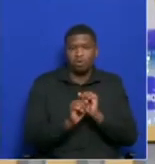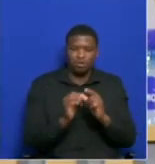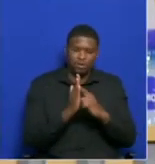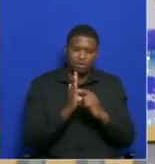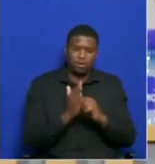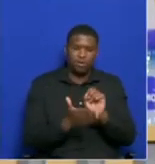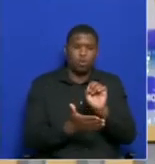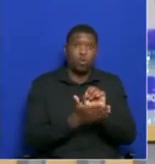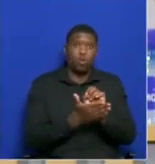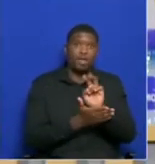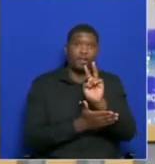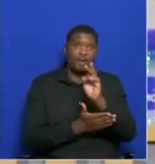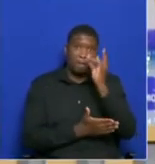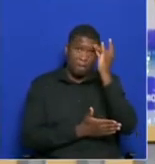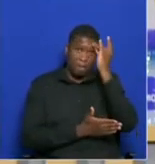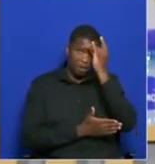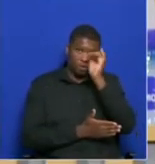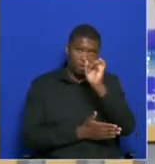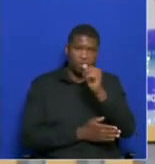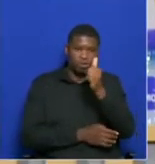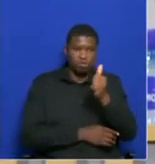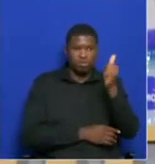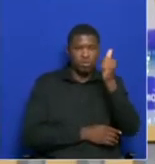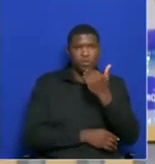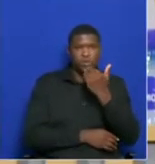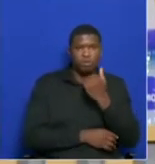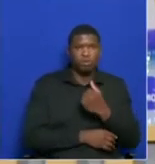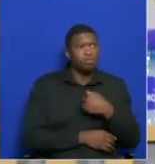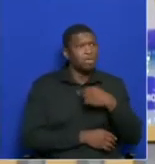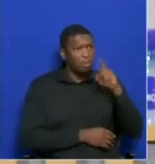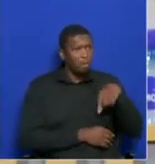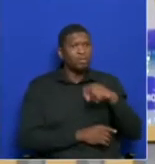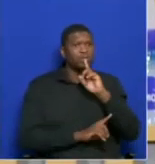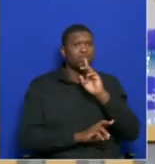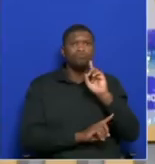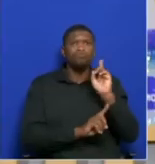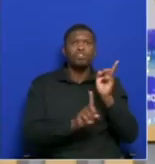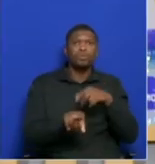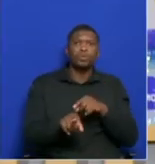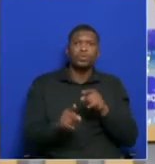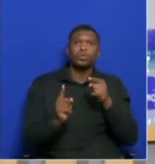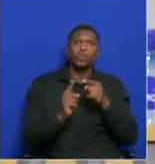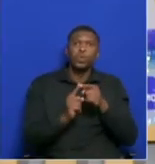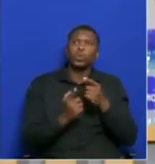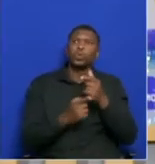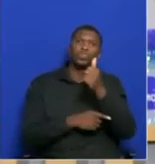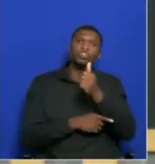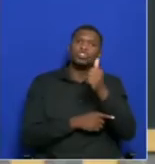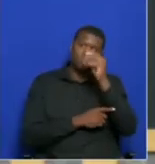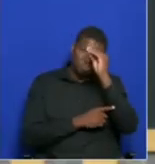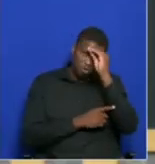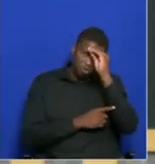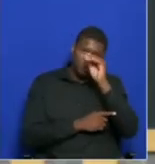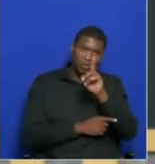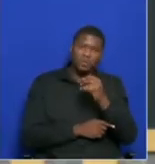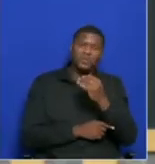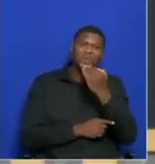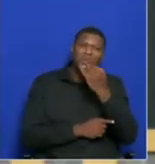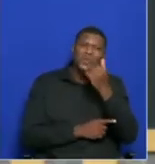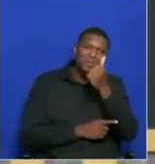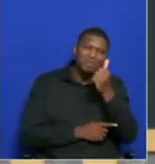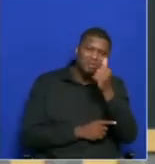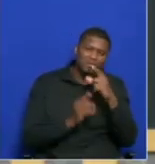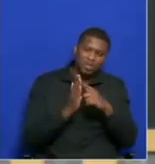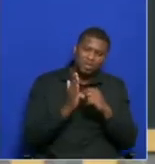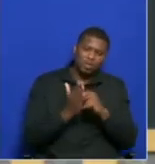you report to? I was supposed to report to the chief of police. Who did you report to at the 12th of March 2025?